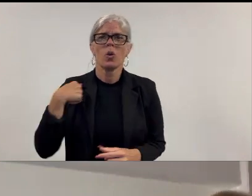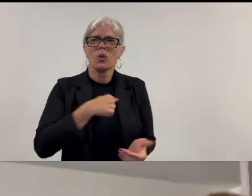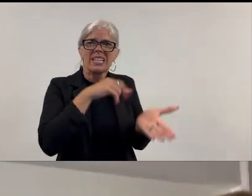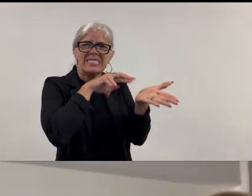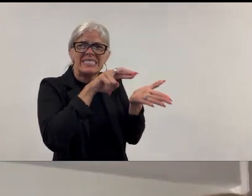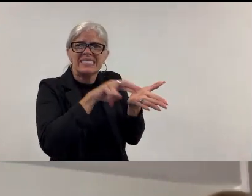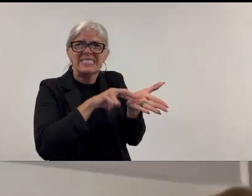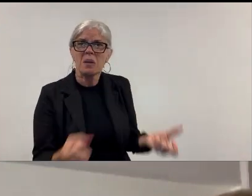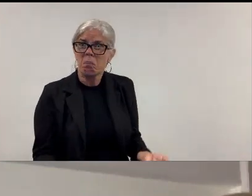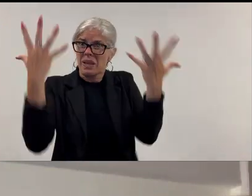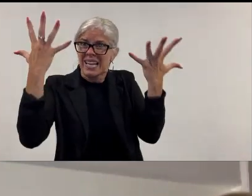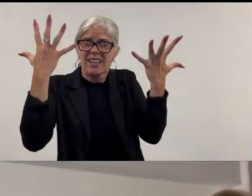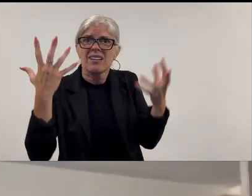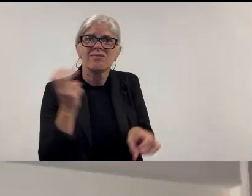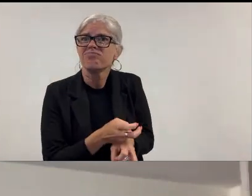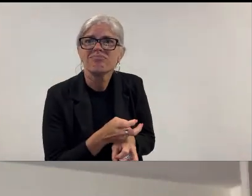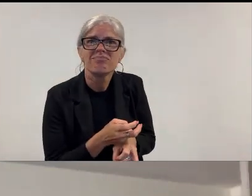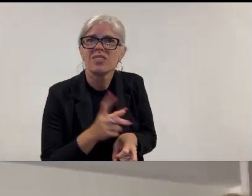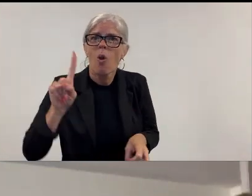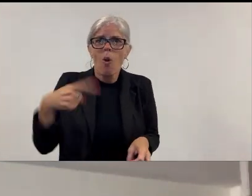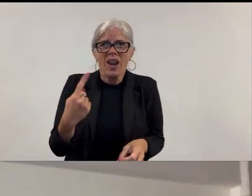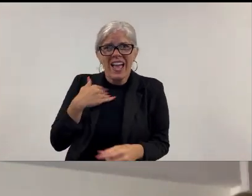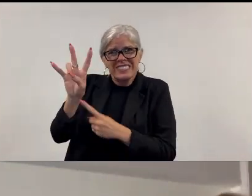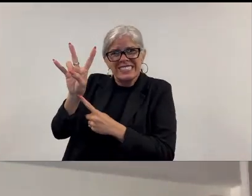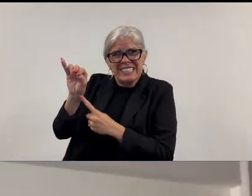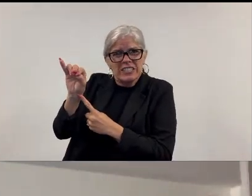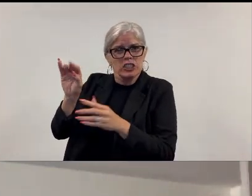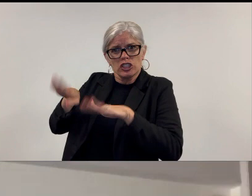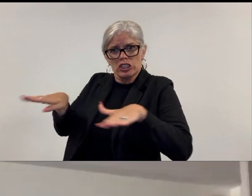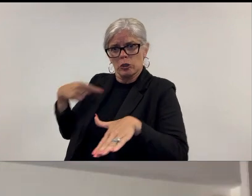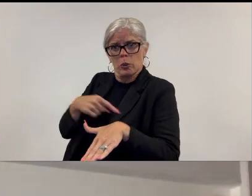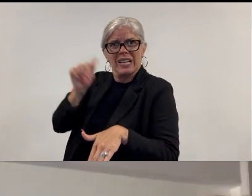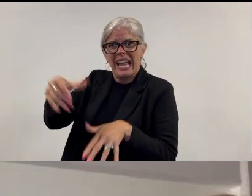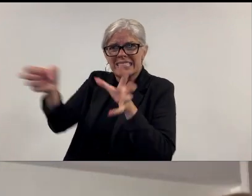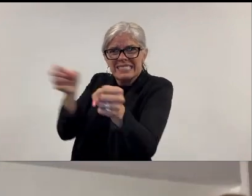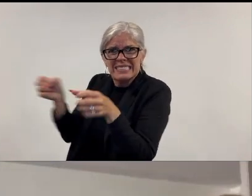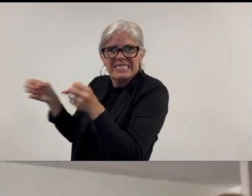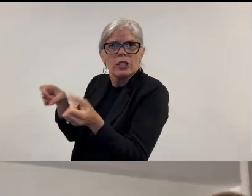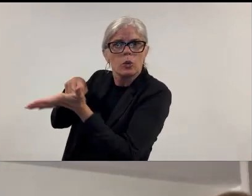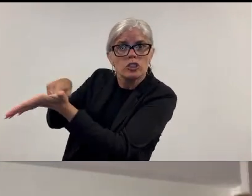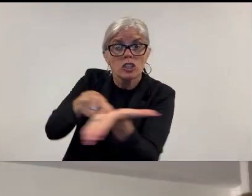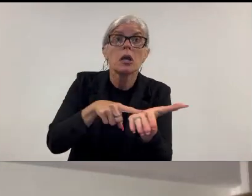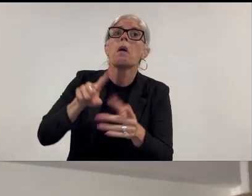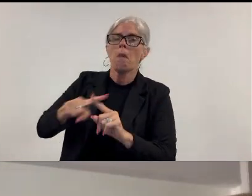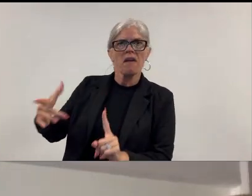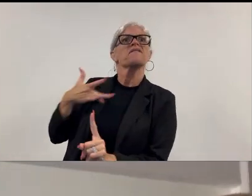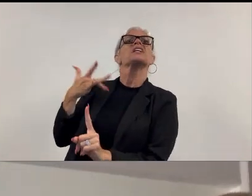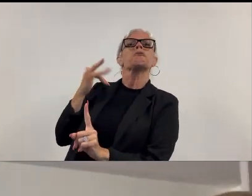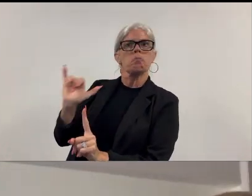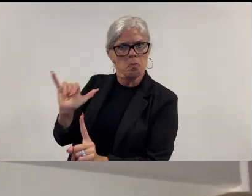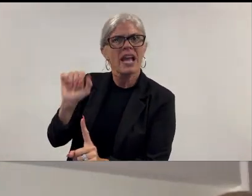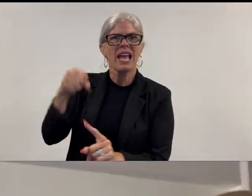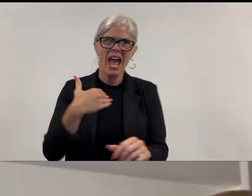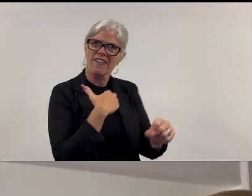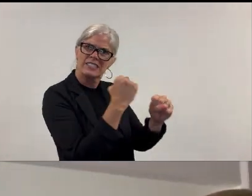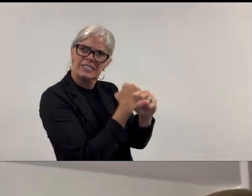acute flaccid myelitis in the whole world, as far as we know right now. So we didn't have hundreds and hundreds in that